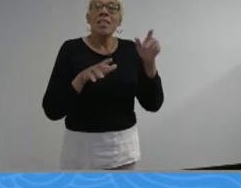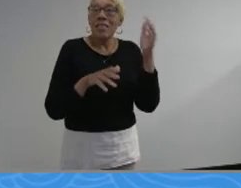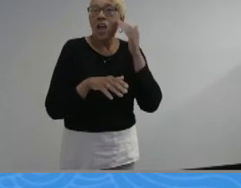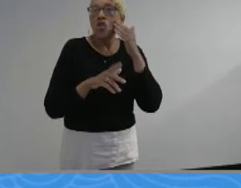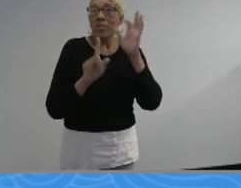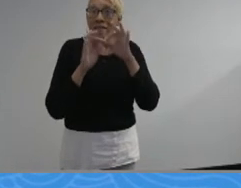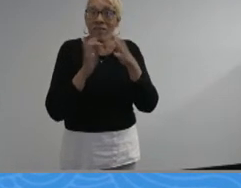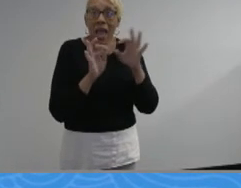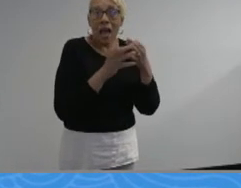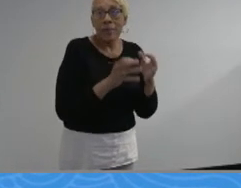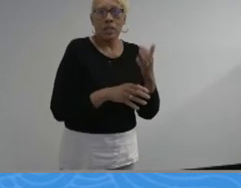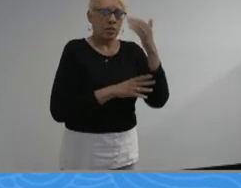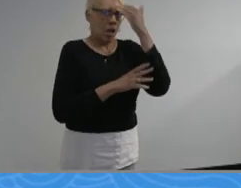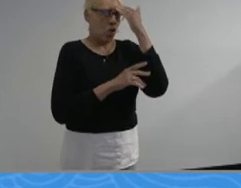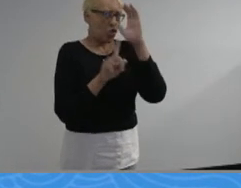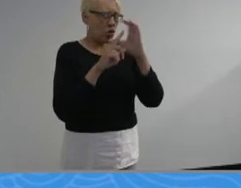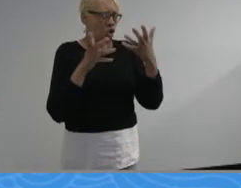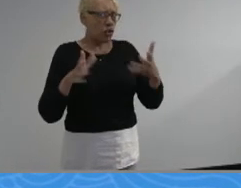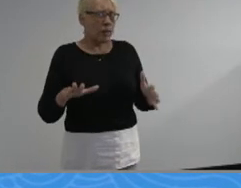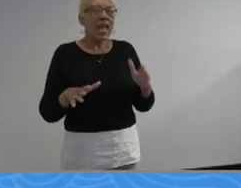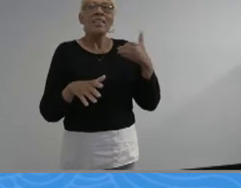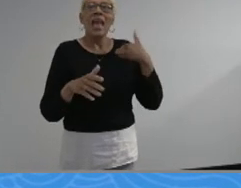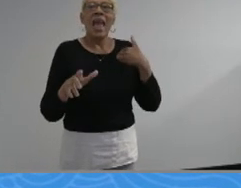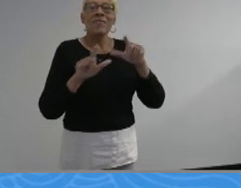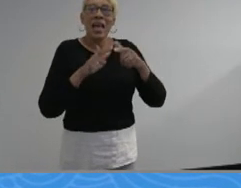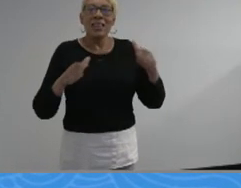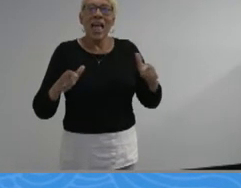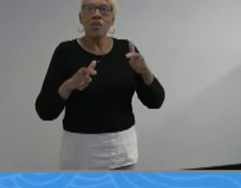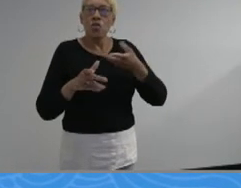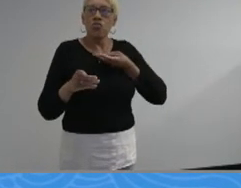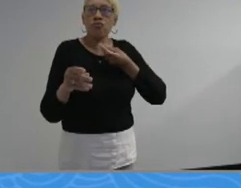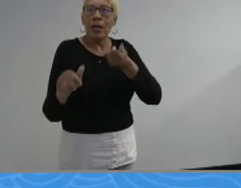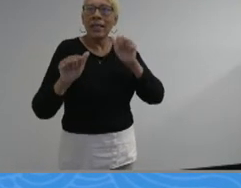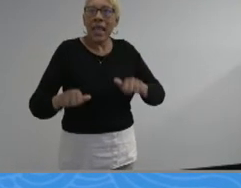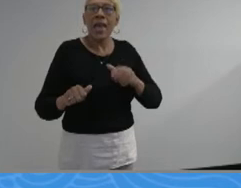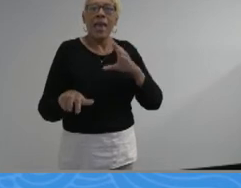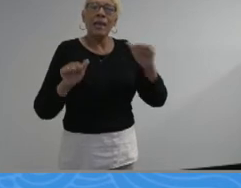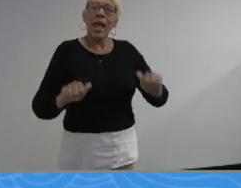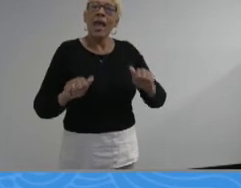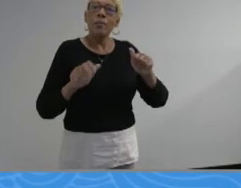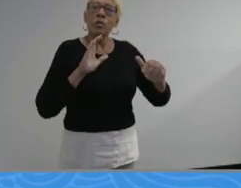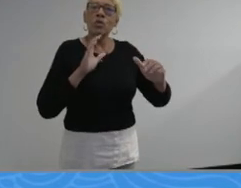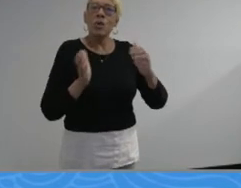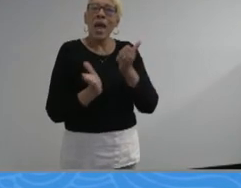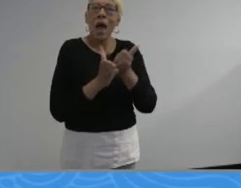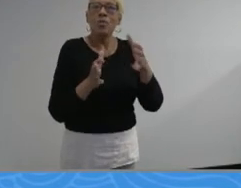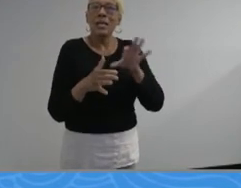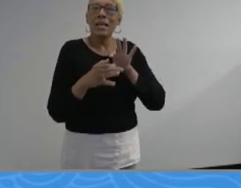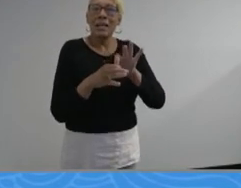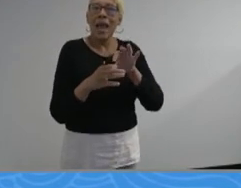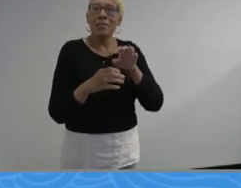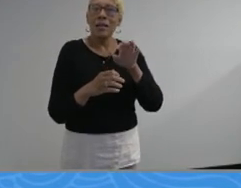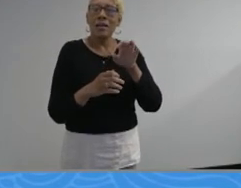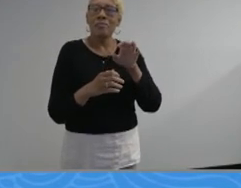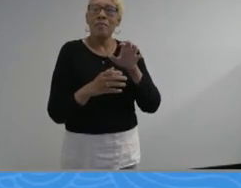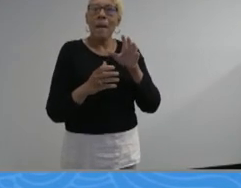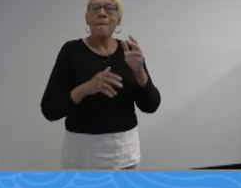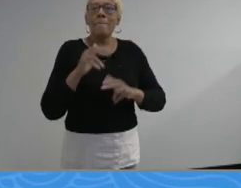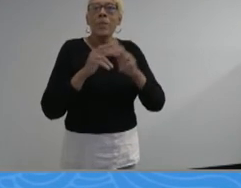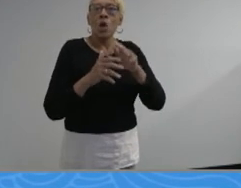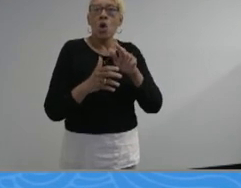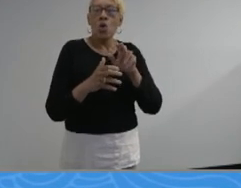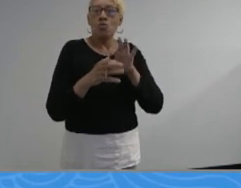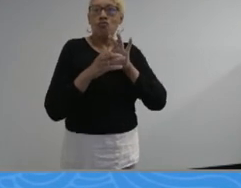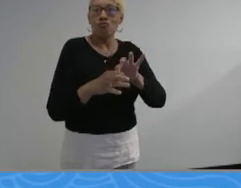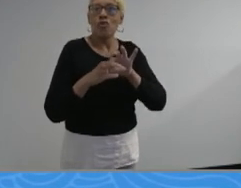families, they're familiar with the culture, they have the language consistency, and they're able to kind of help connect and build those relationships with students in ways that